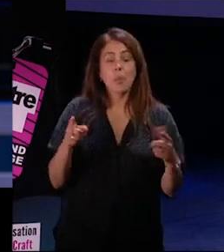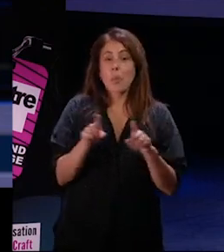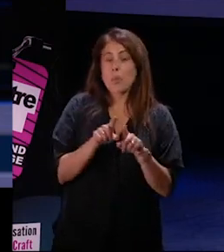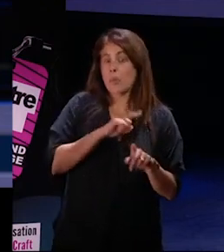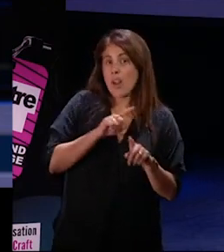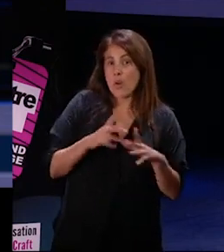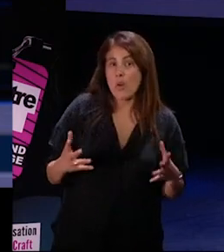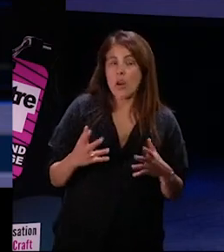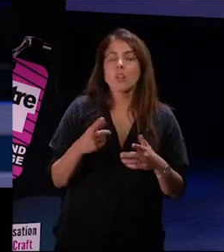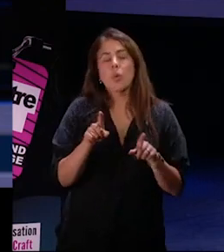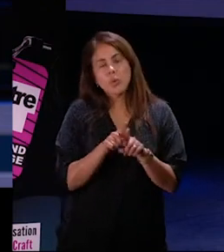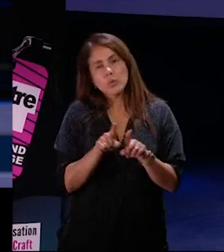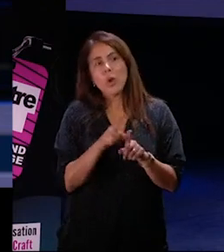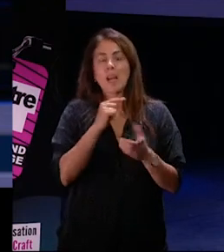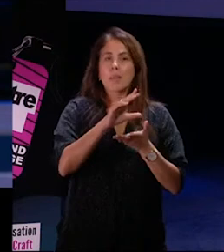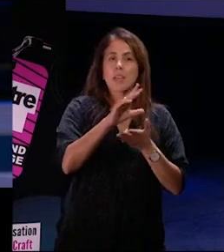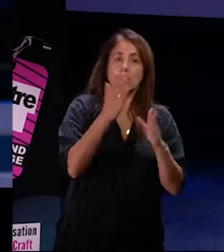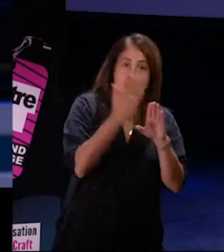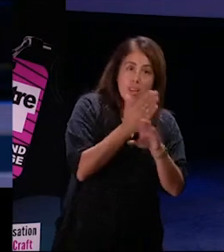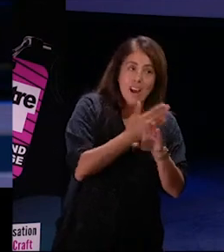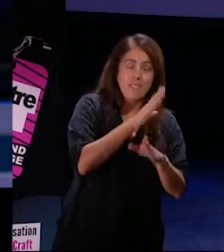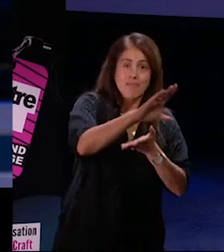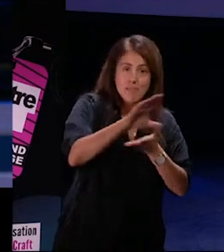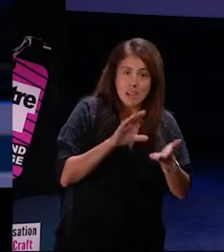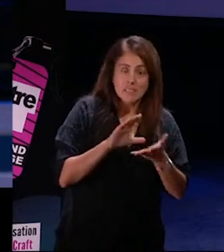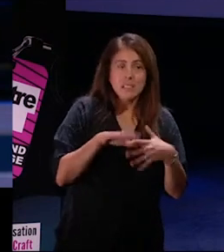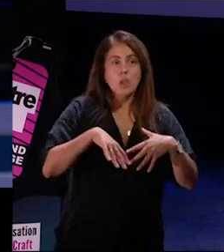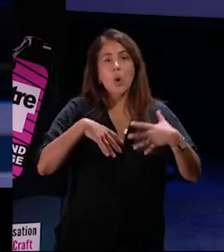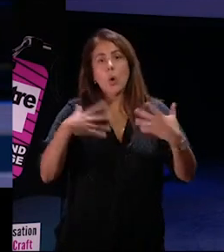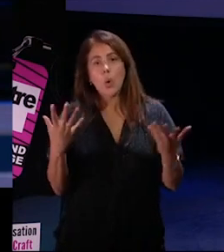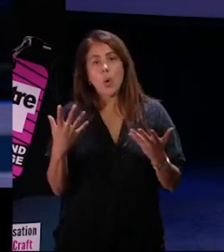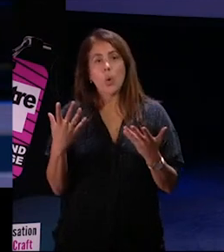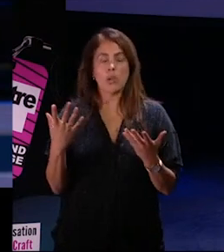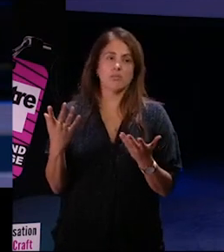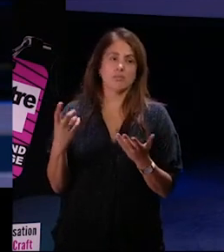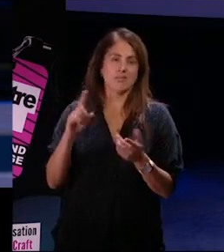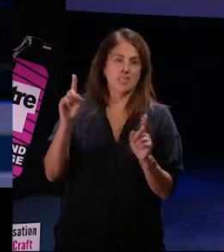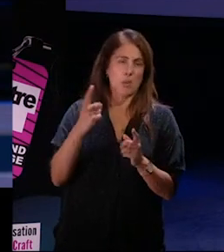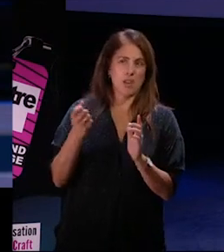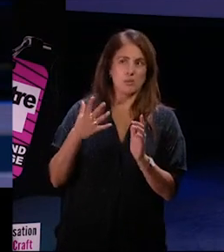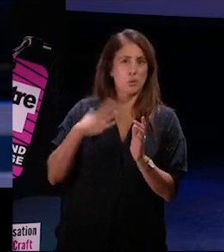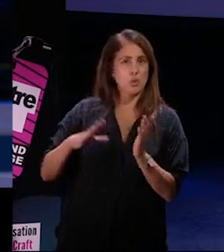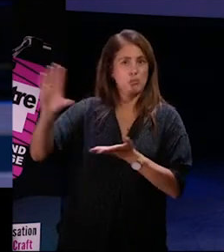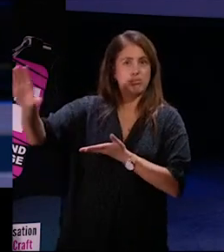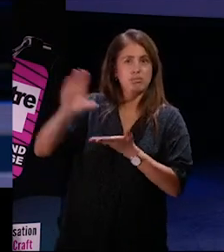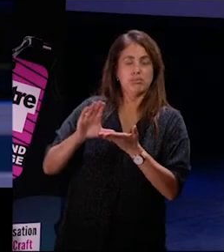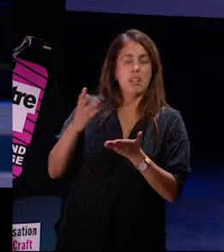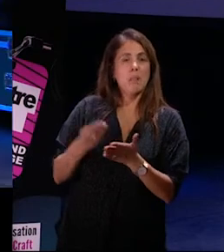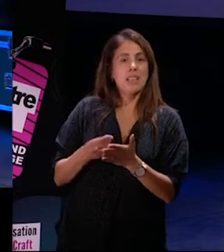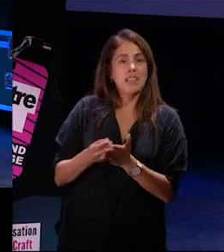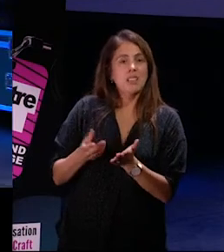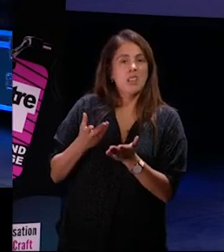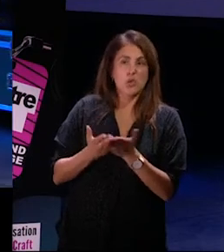Often it's funding, it's private funding or it's philanthropic funding. Sometimes it is people